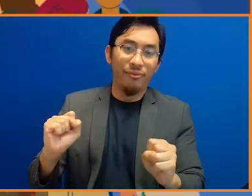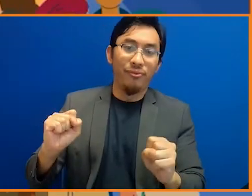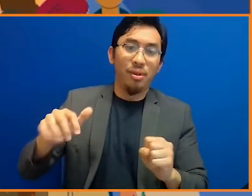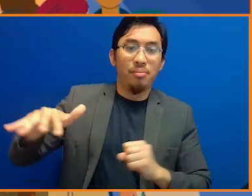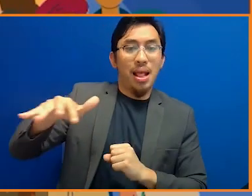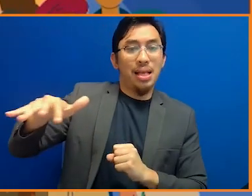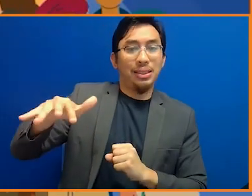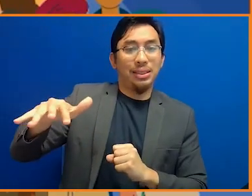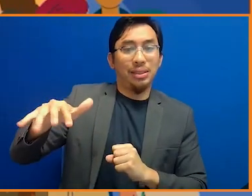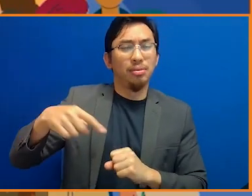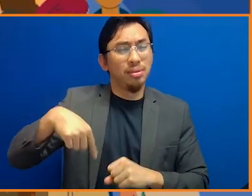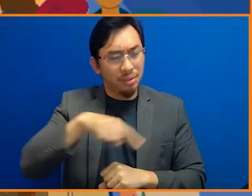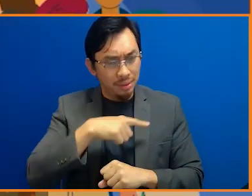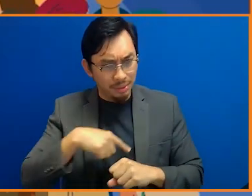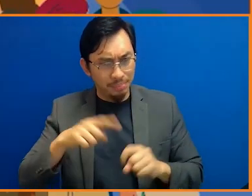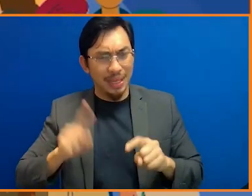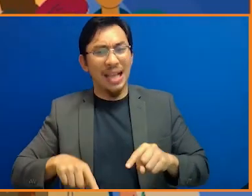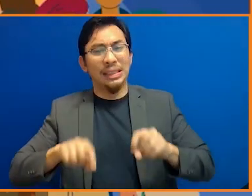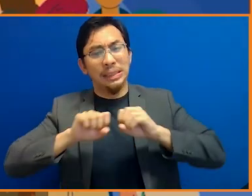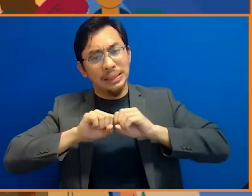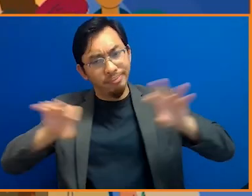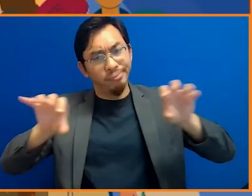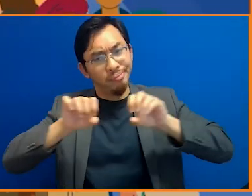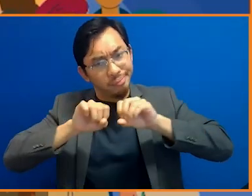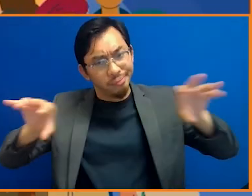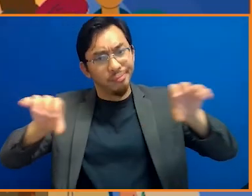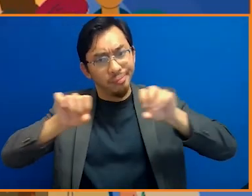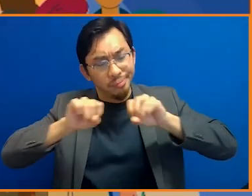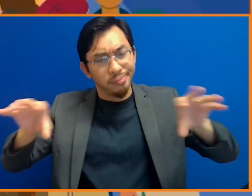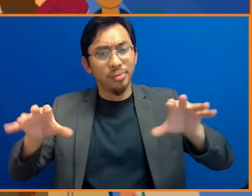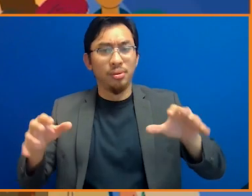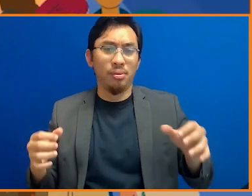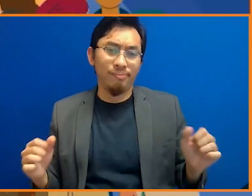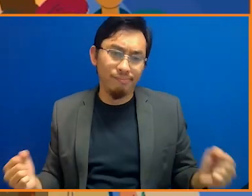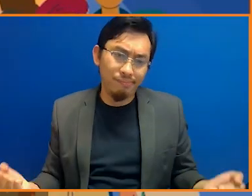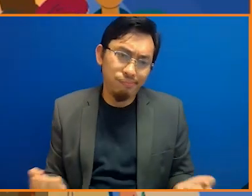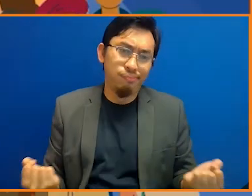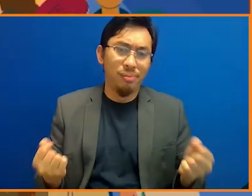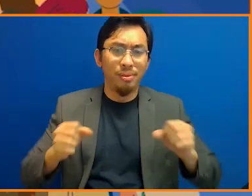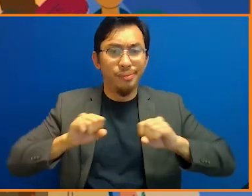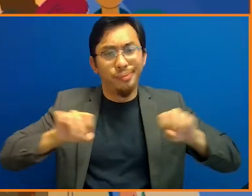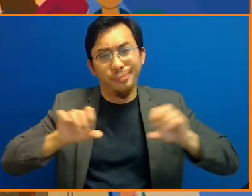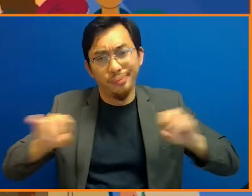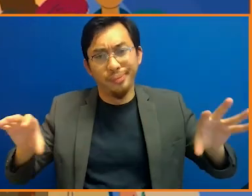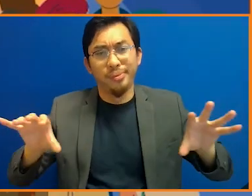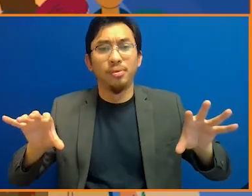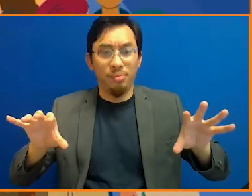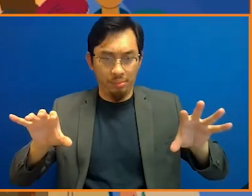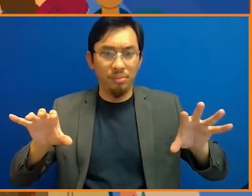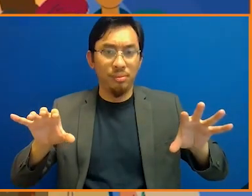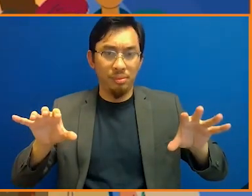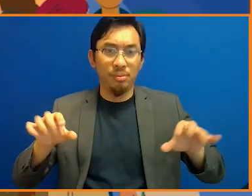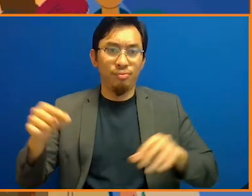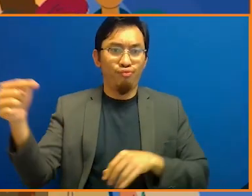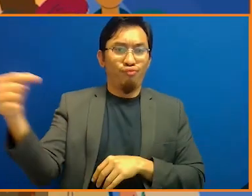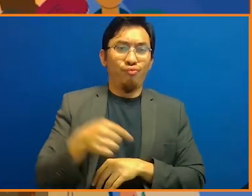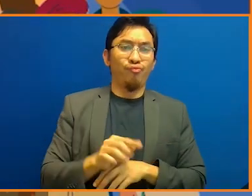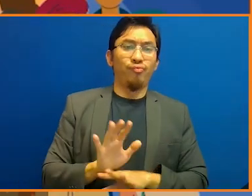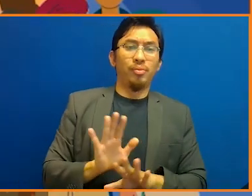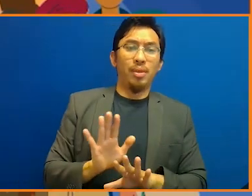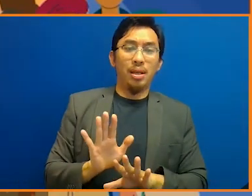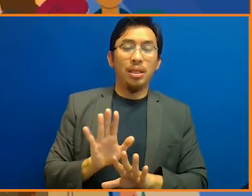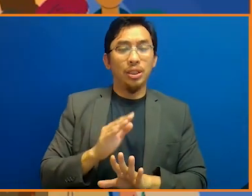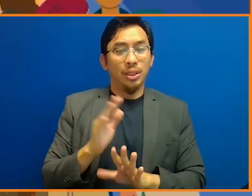evacuate to the safe place. So also need to encourage them not to move back to the